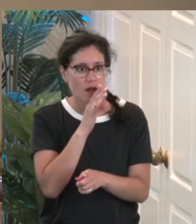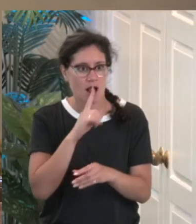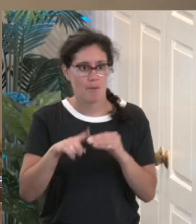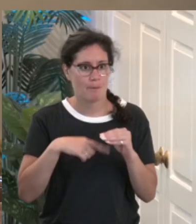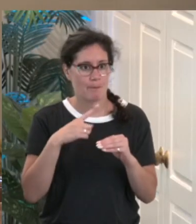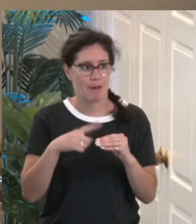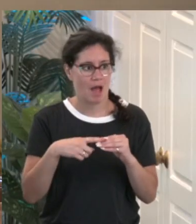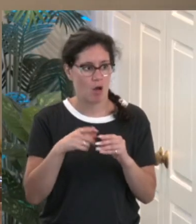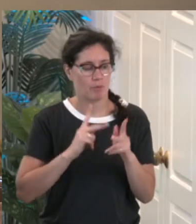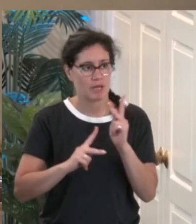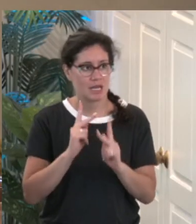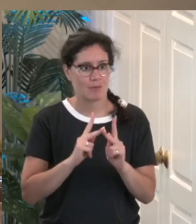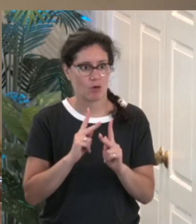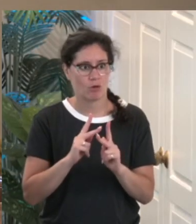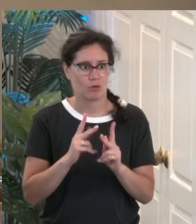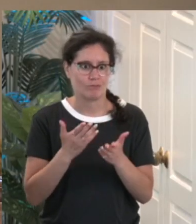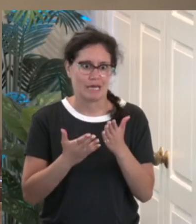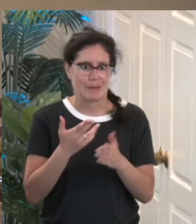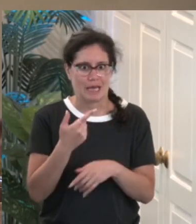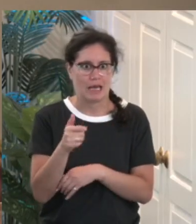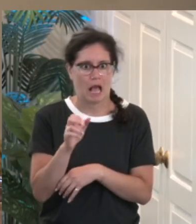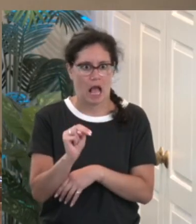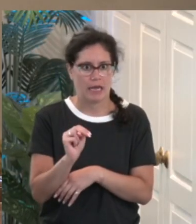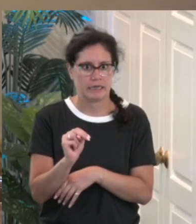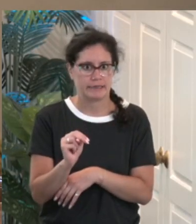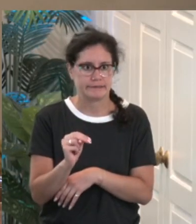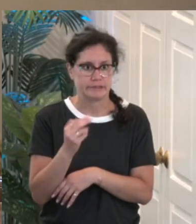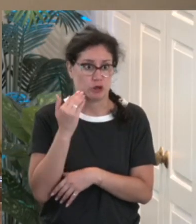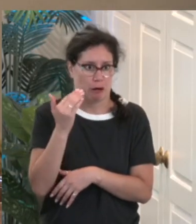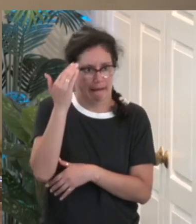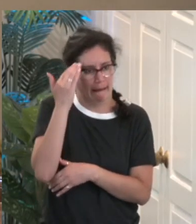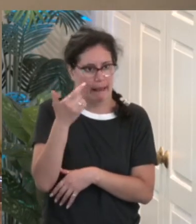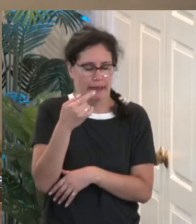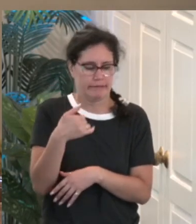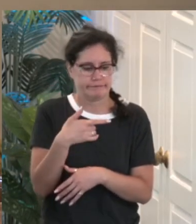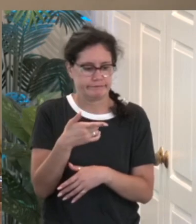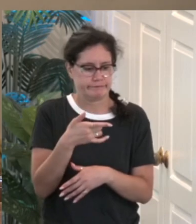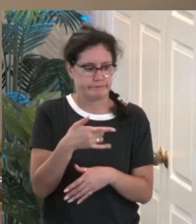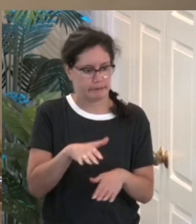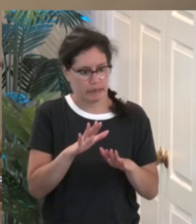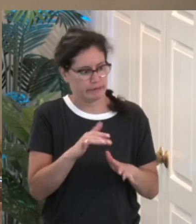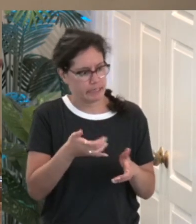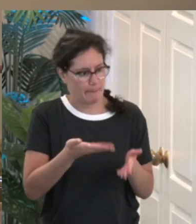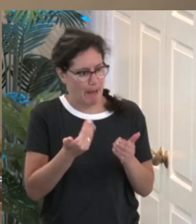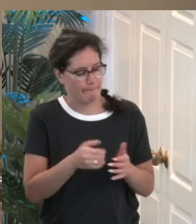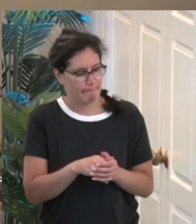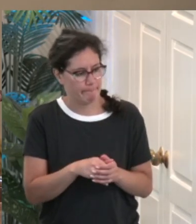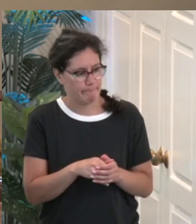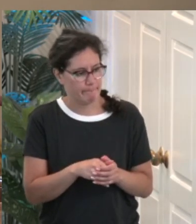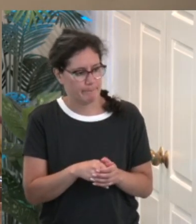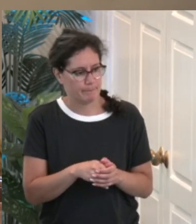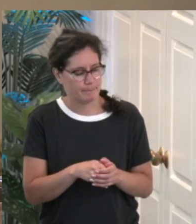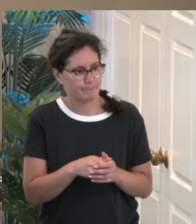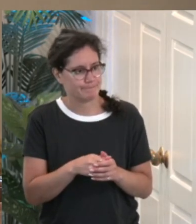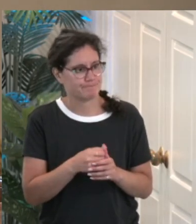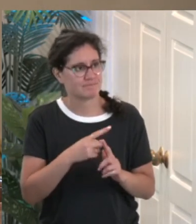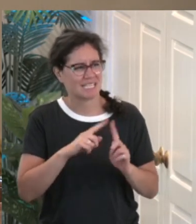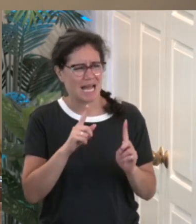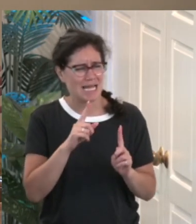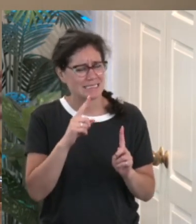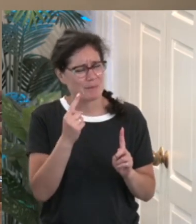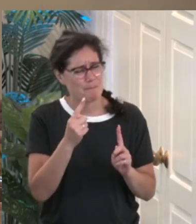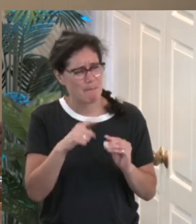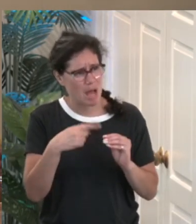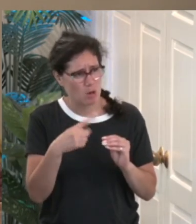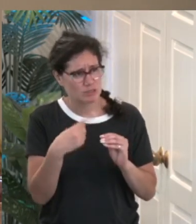be putting a gun to your head saying, stick them up. But I'm talking about there's something about that person that needs help. But maybe that's not the